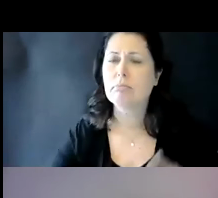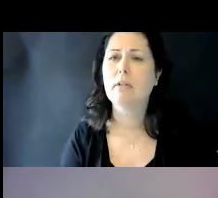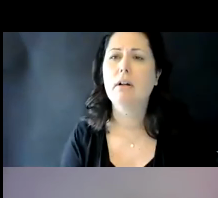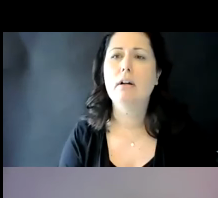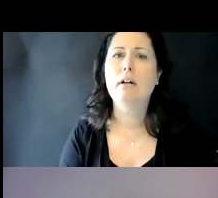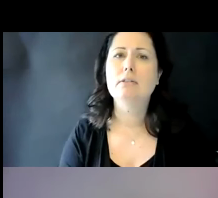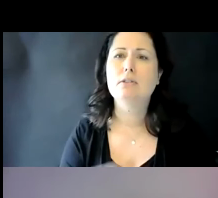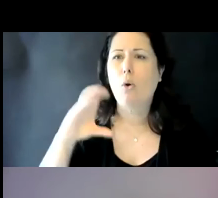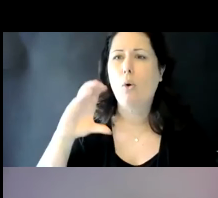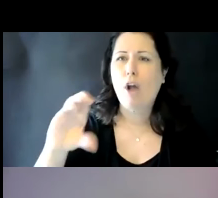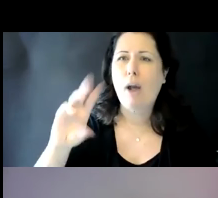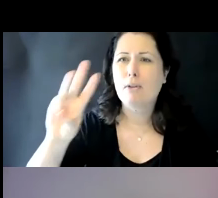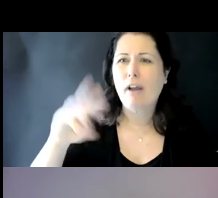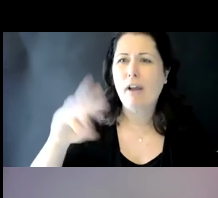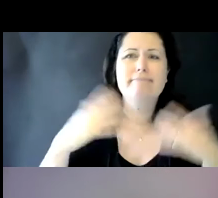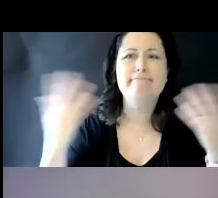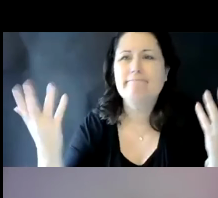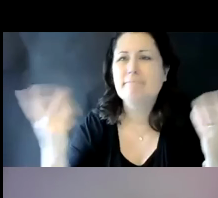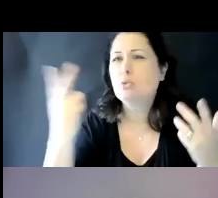copyright, there are two issues. One is